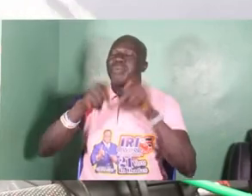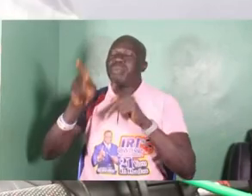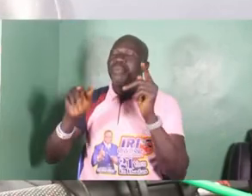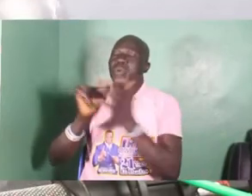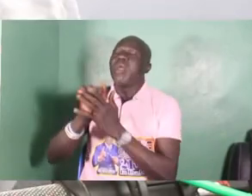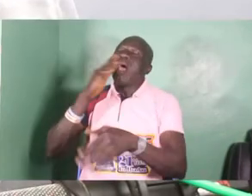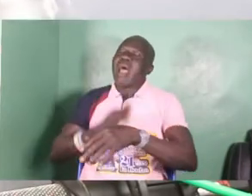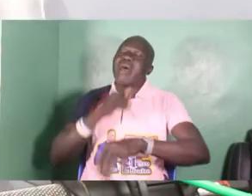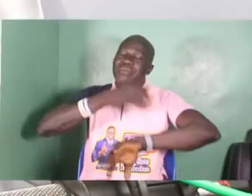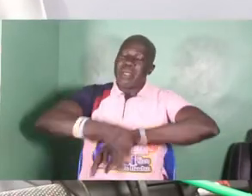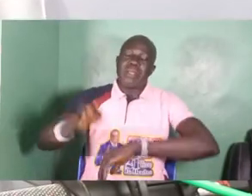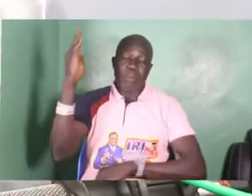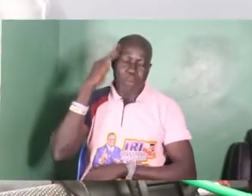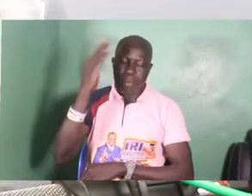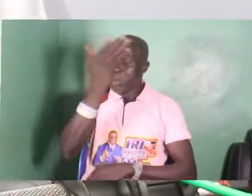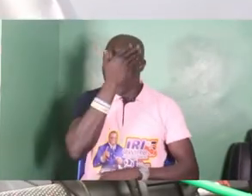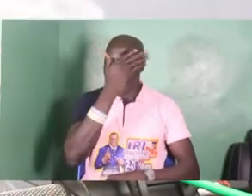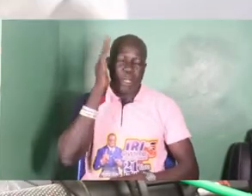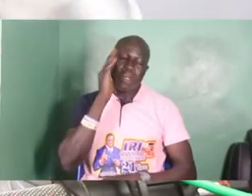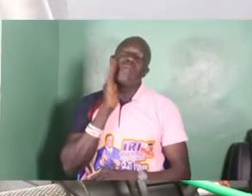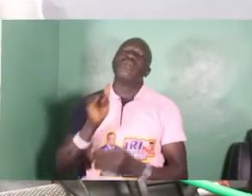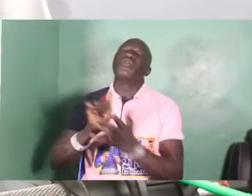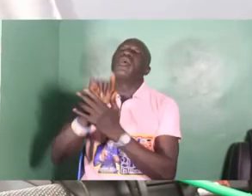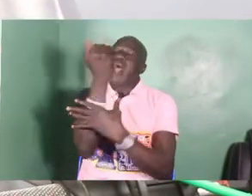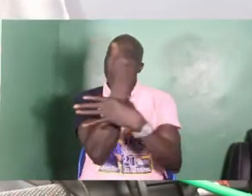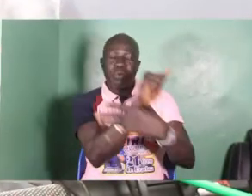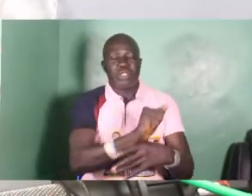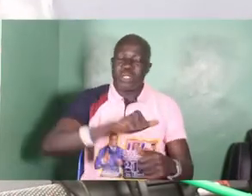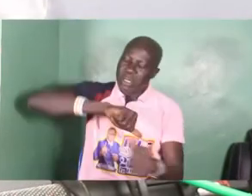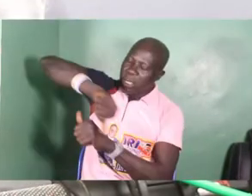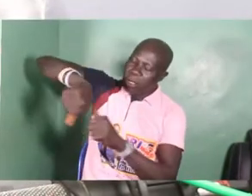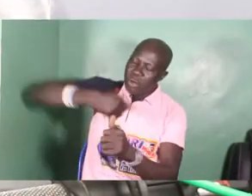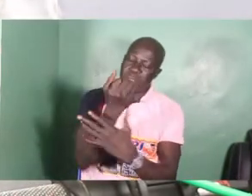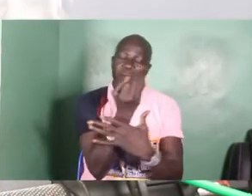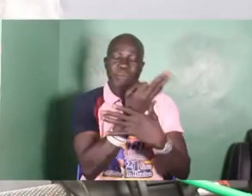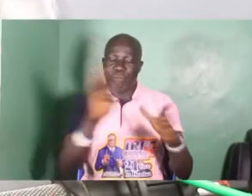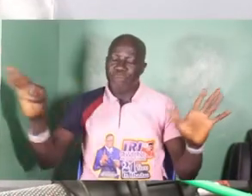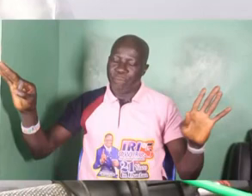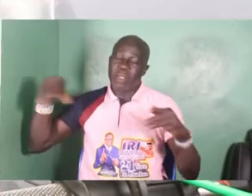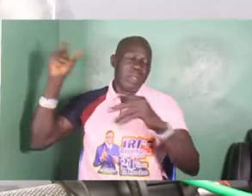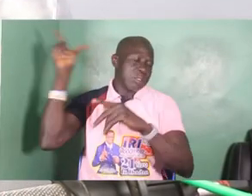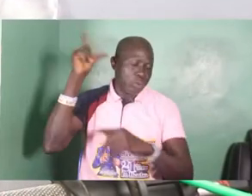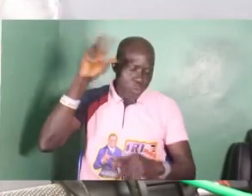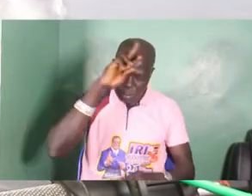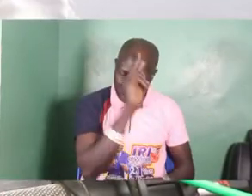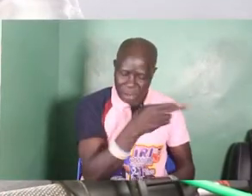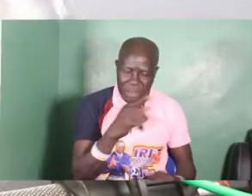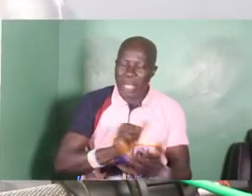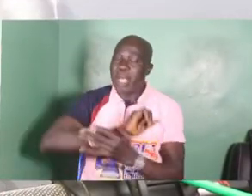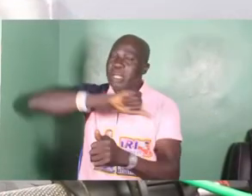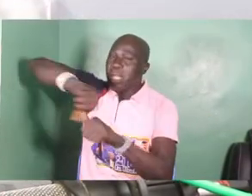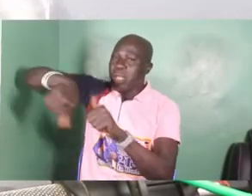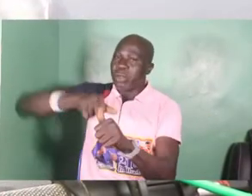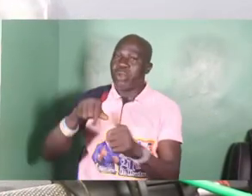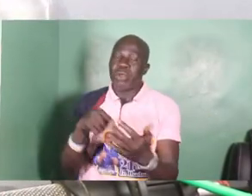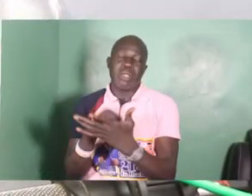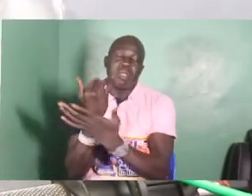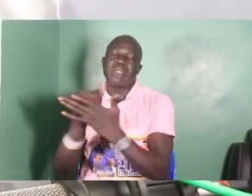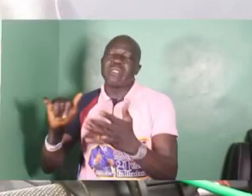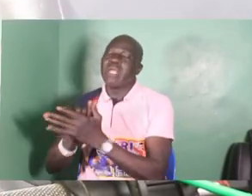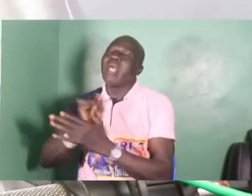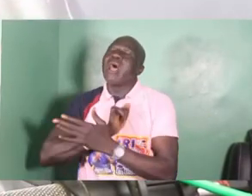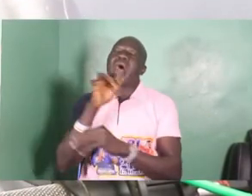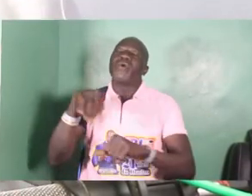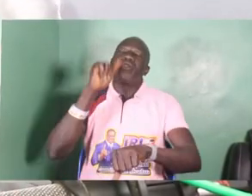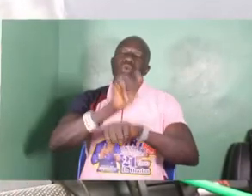people. Lẹ́yìn mantle yìí. After this mantle. Mo máa pín òróró ọ̀fẹ́. I will share free oil. Ẹgbẹ́ mi sá. This is sá. Òróró yìí. This oil. Yóò